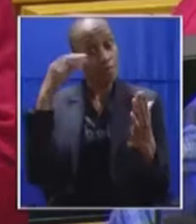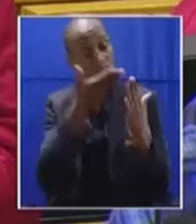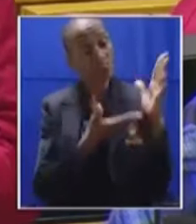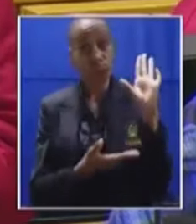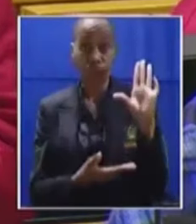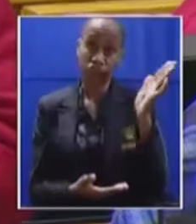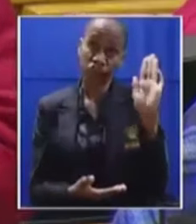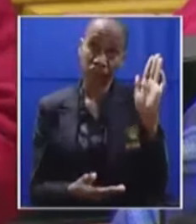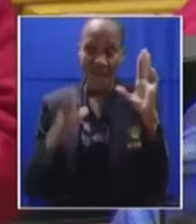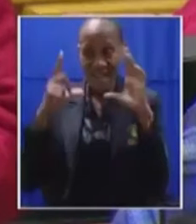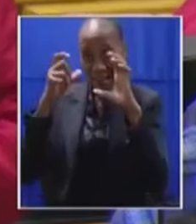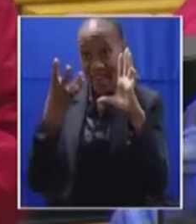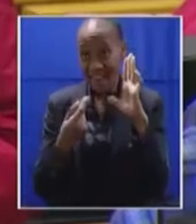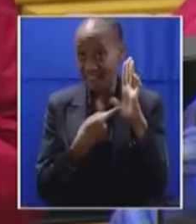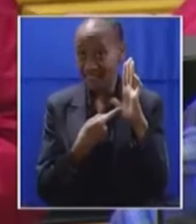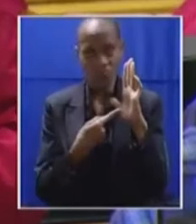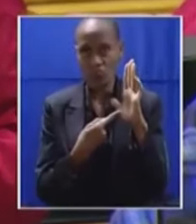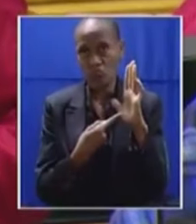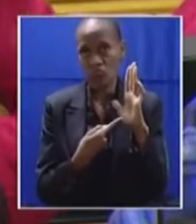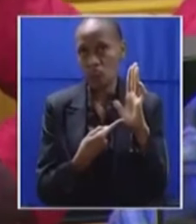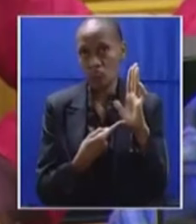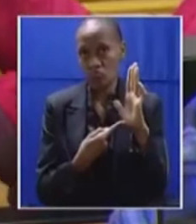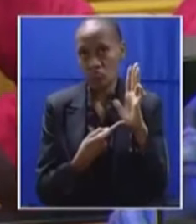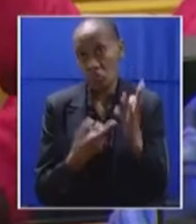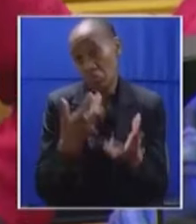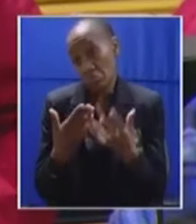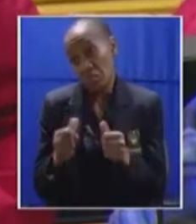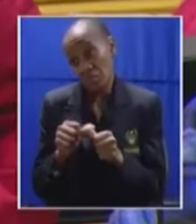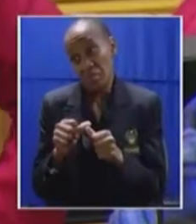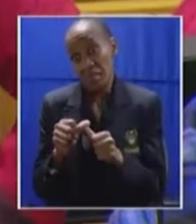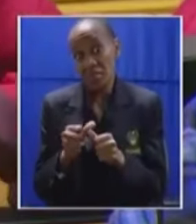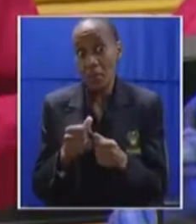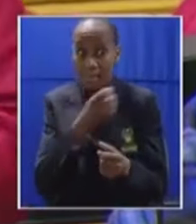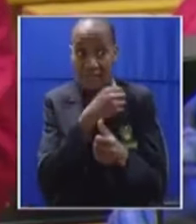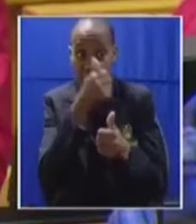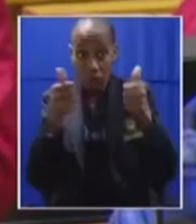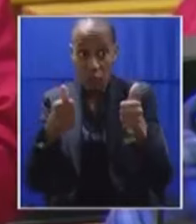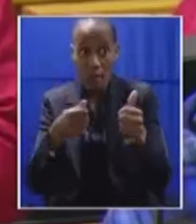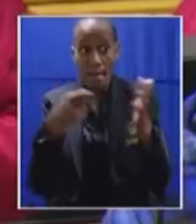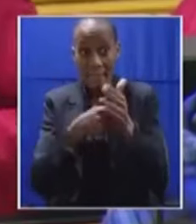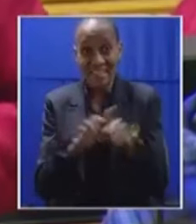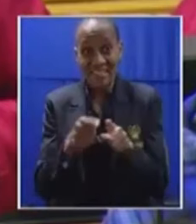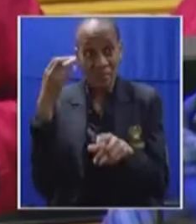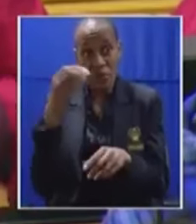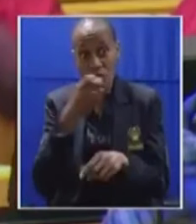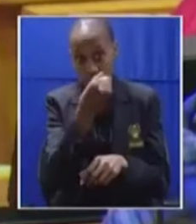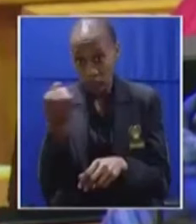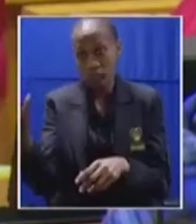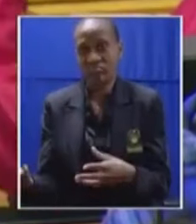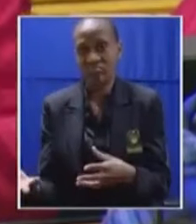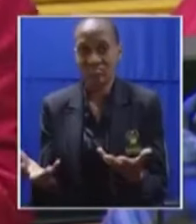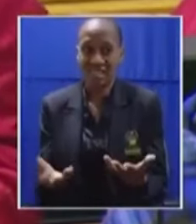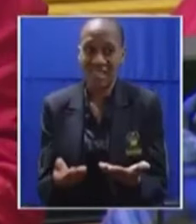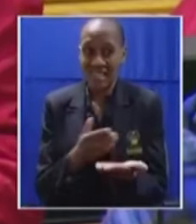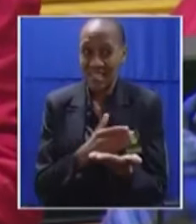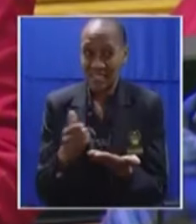have a camera. You might want to start ordering it for cabinet members, because it will save us a lot from some of the